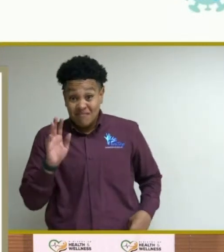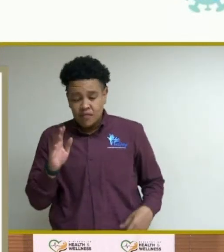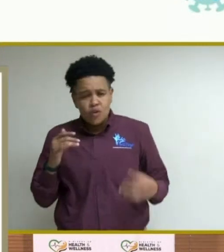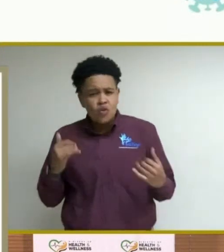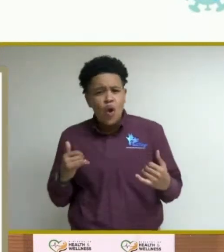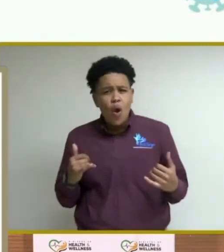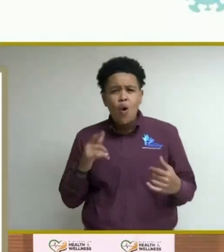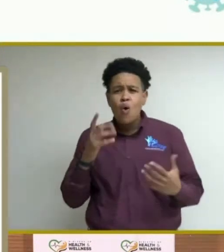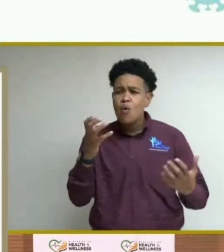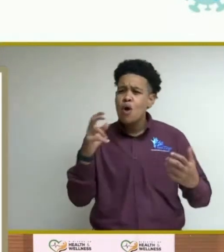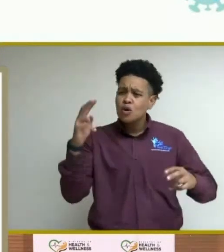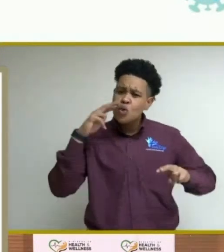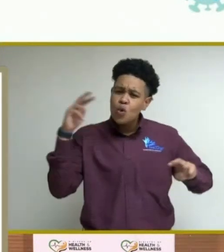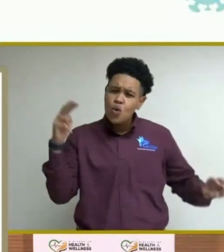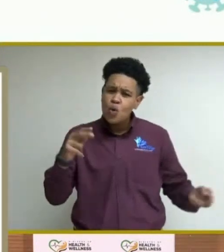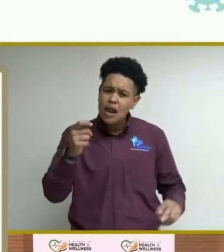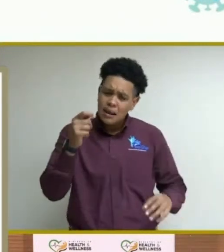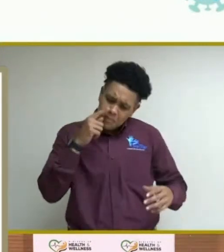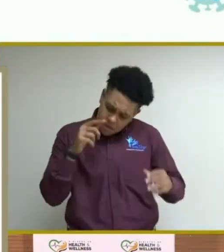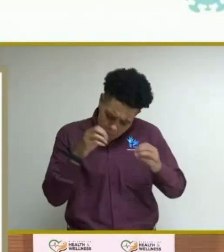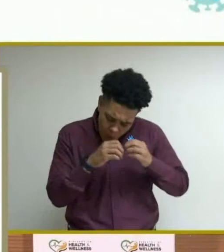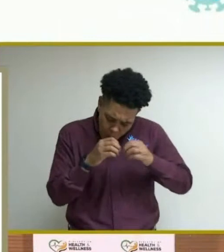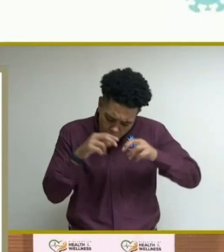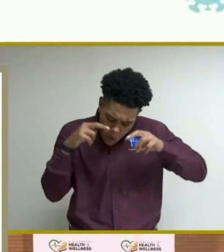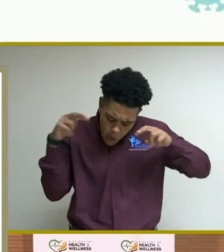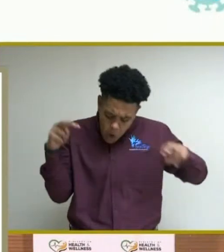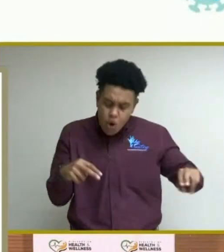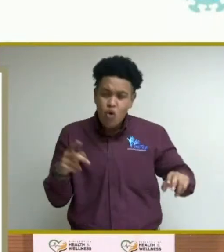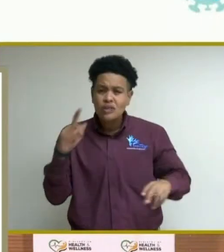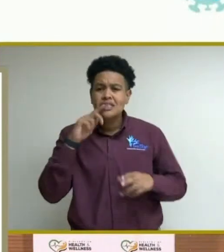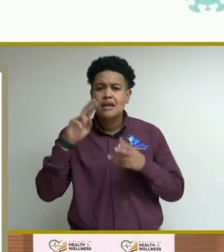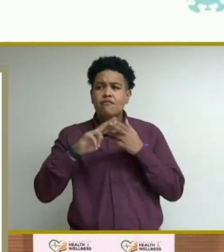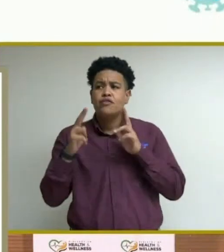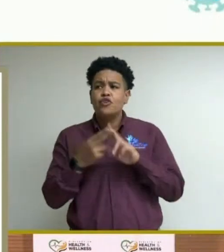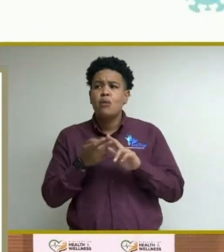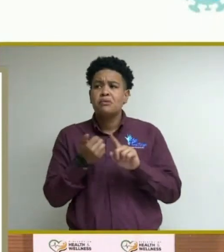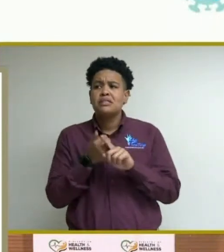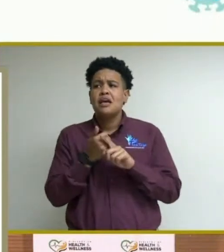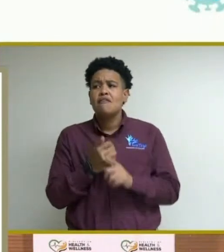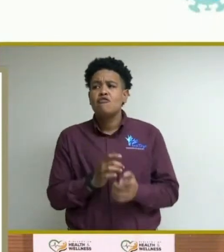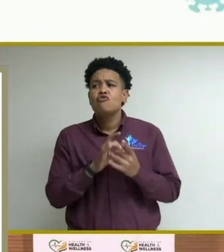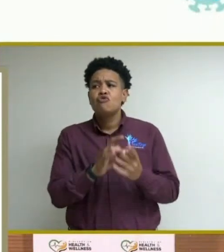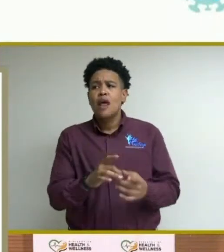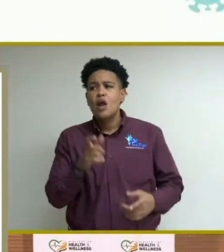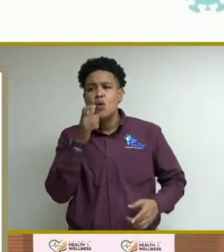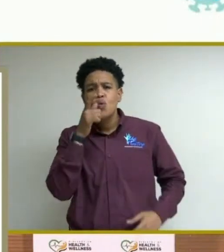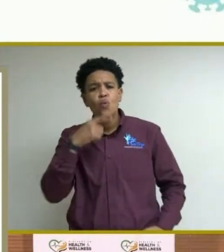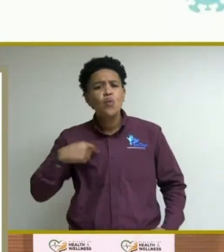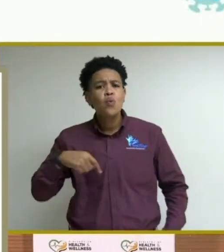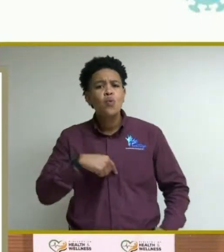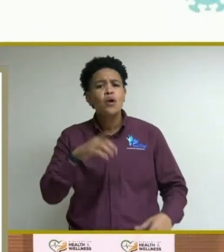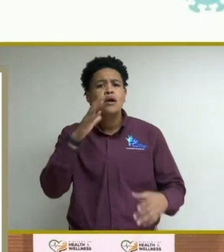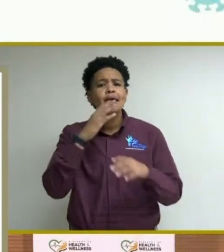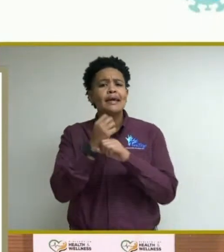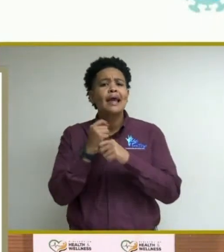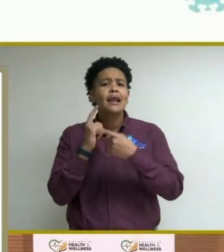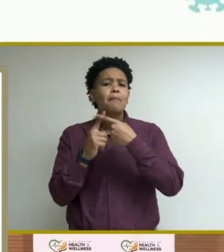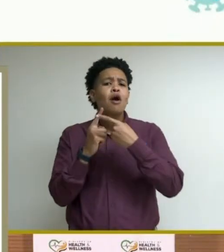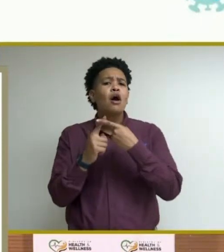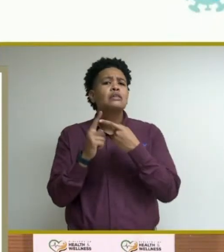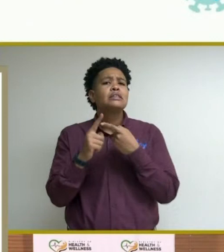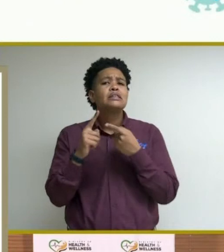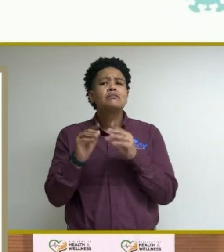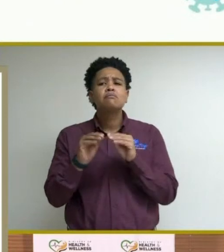Now, just want to look a little bit closer at the numbers in terms of who it is that we are getting the positive